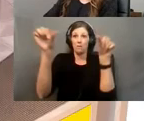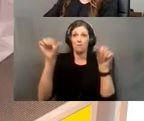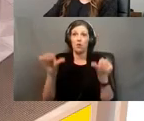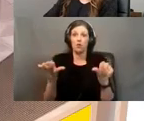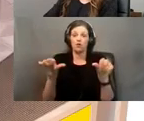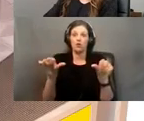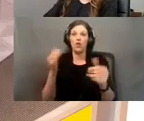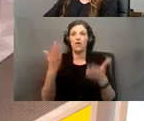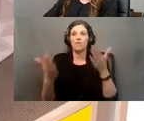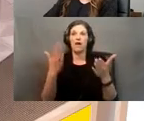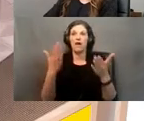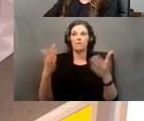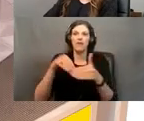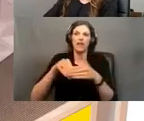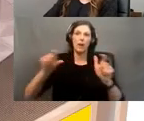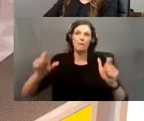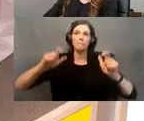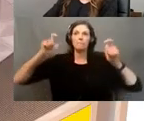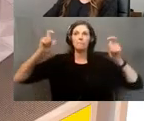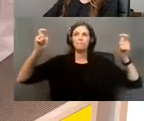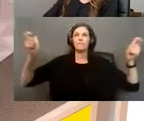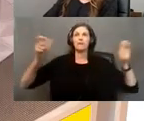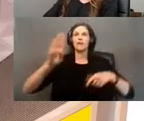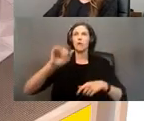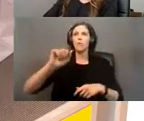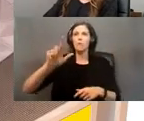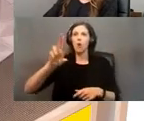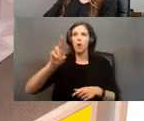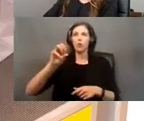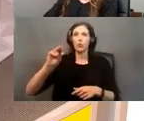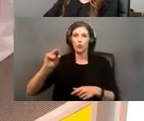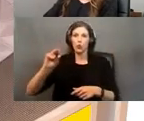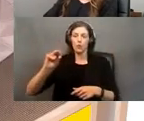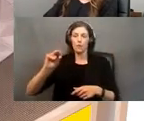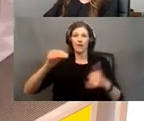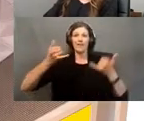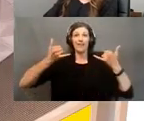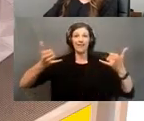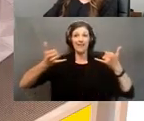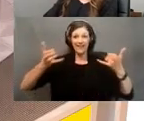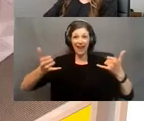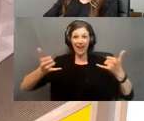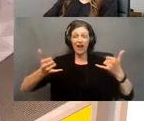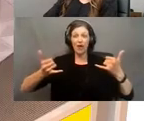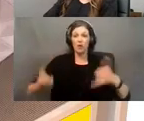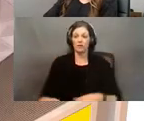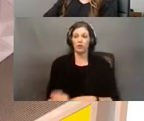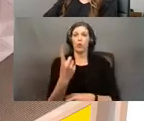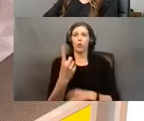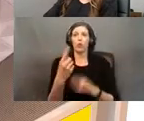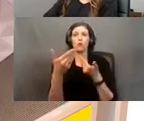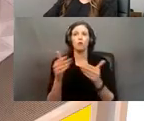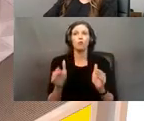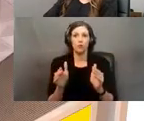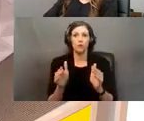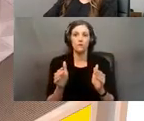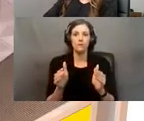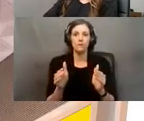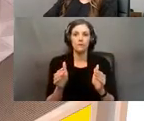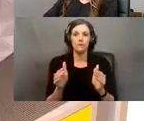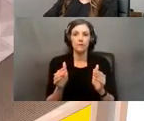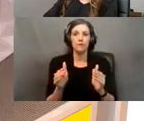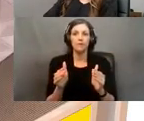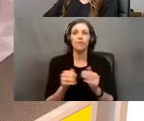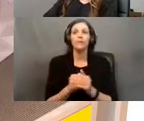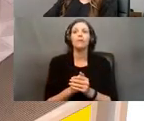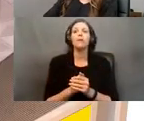in a grand ballroom is essentially a single room. If you are